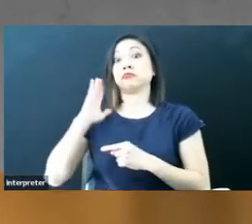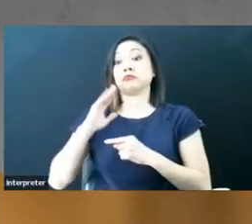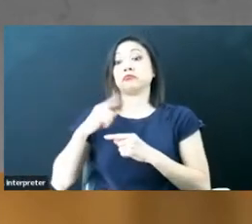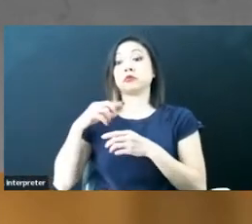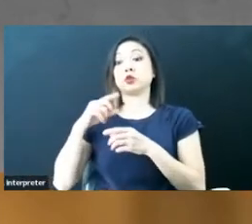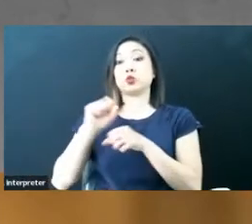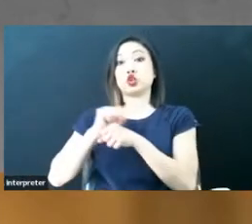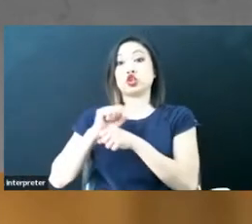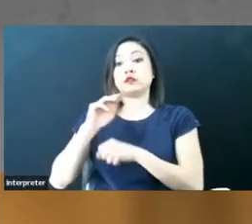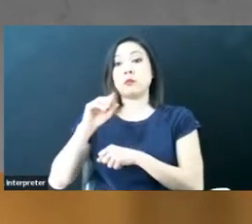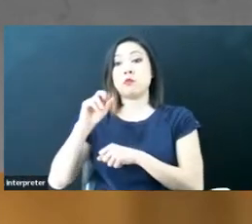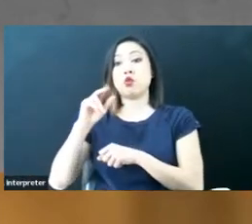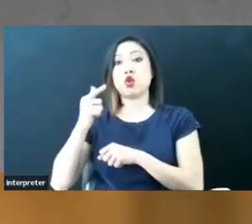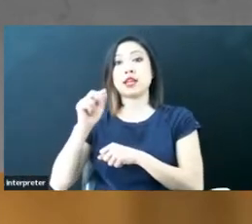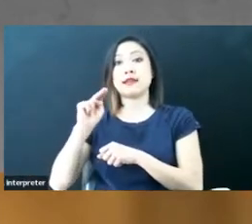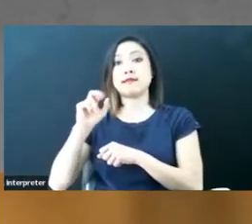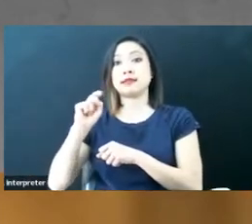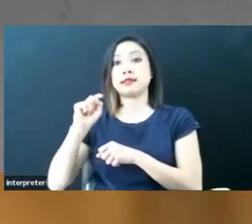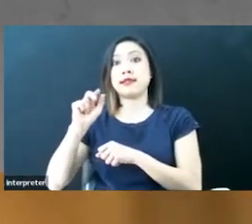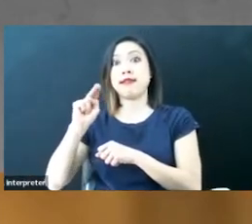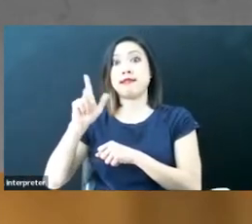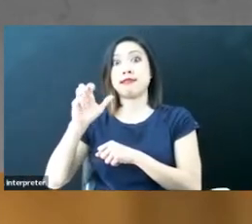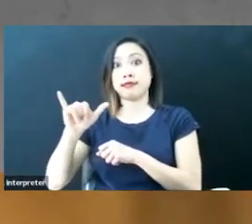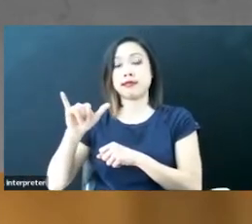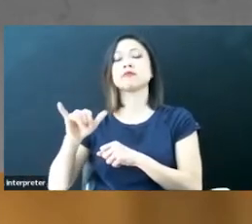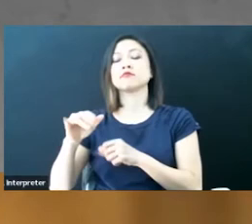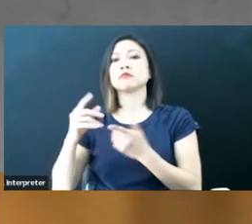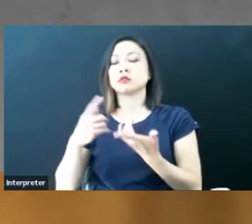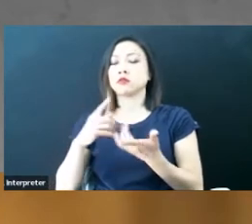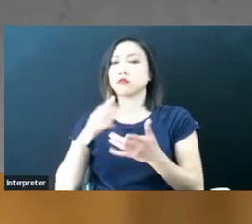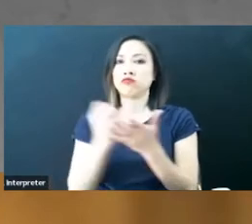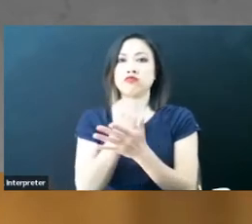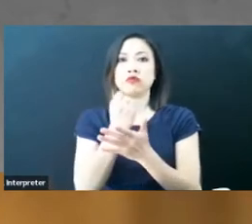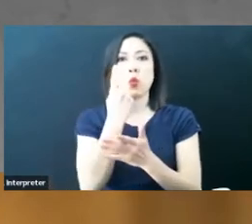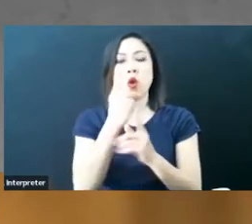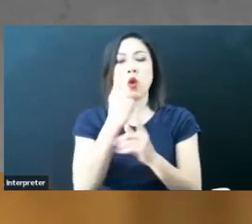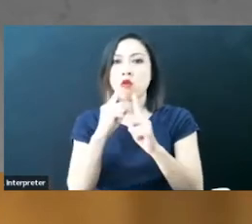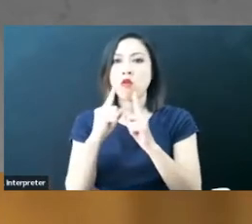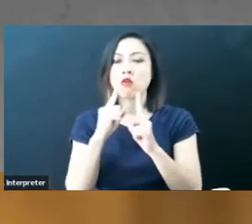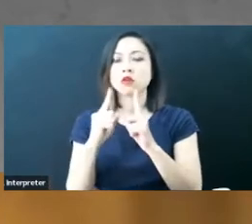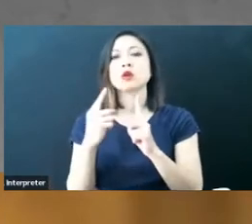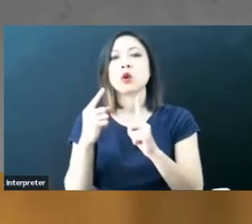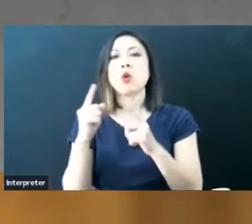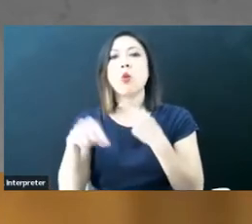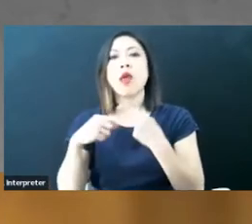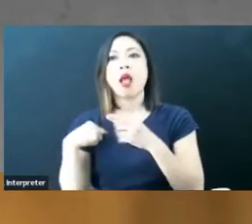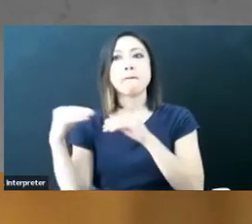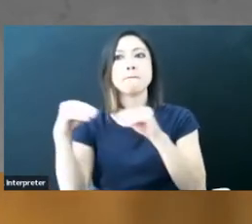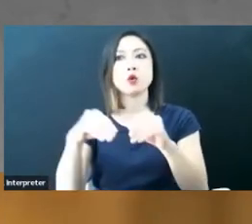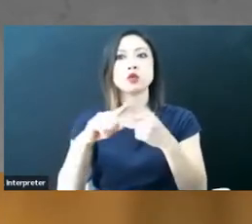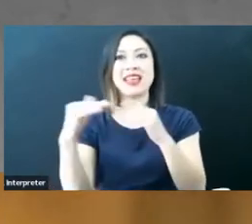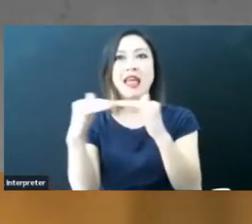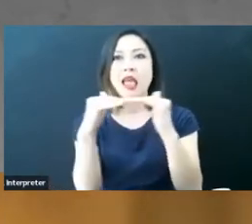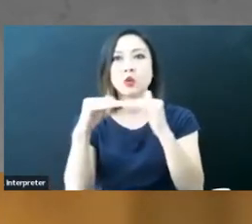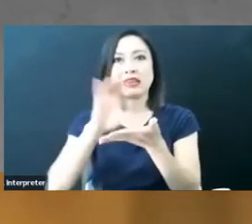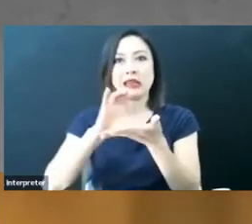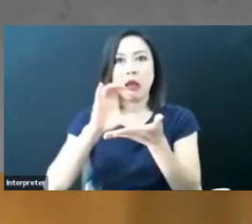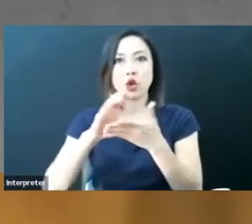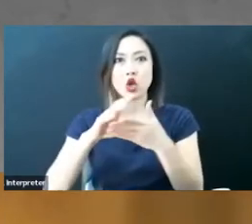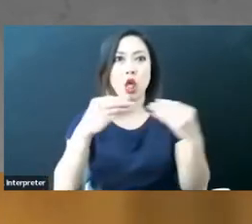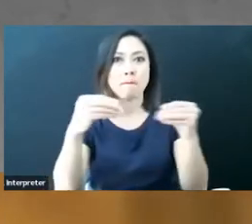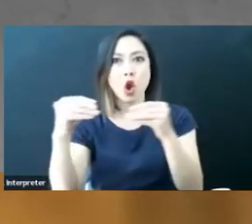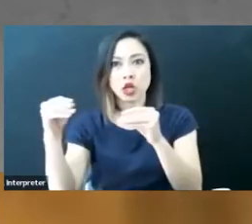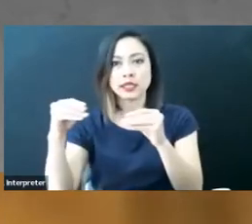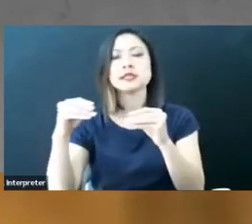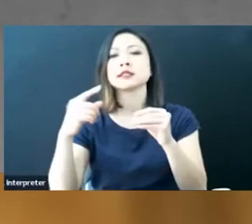conversations I had was when I actually moved to the equity capital markets floor to take on the role of leading technology equity capital markets. And at the